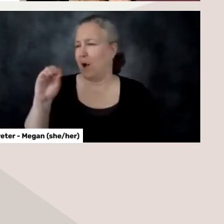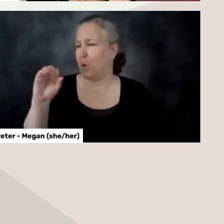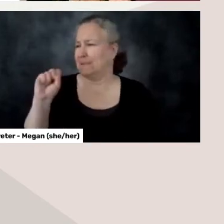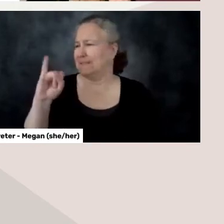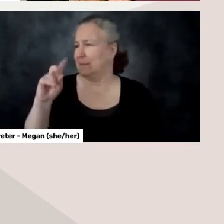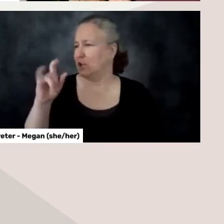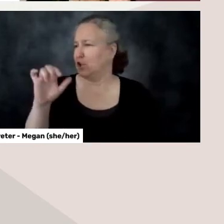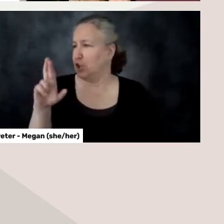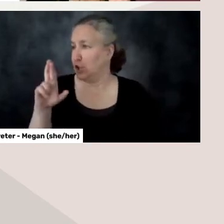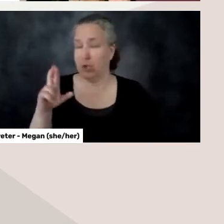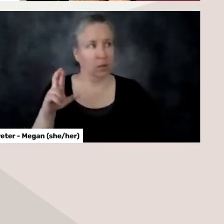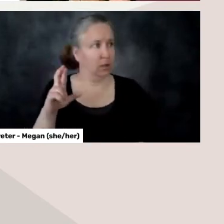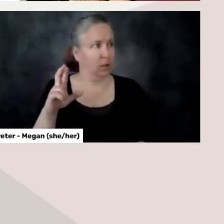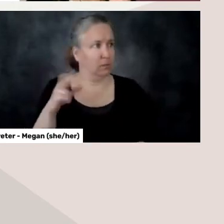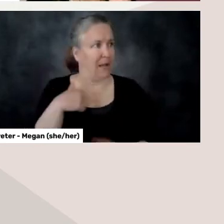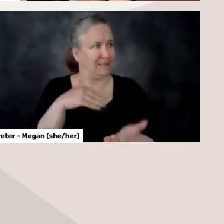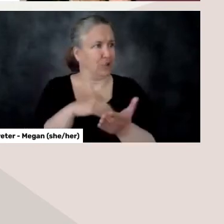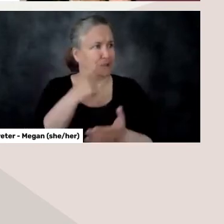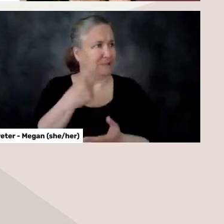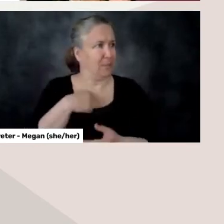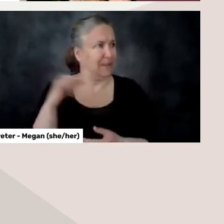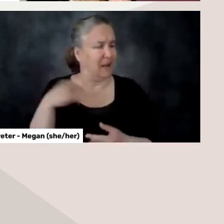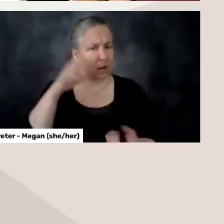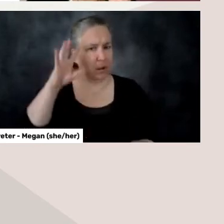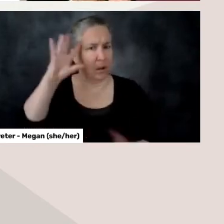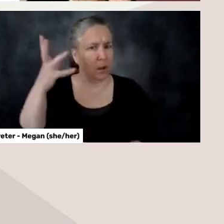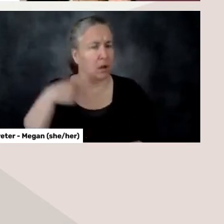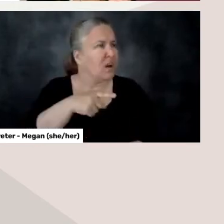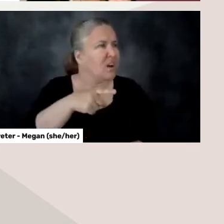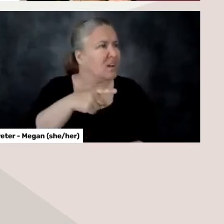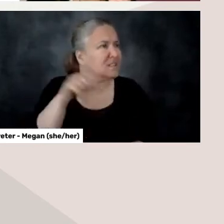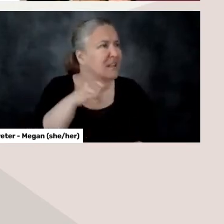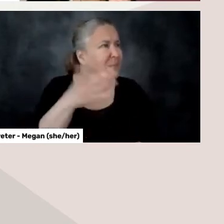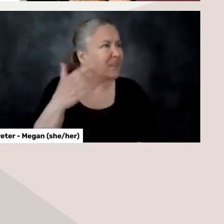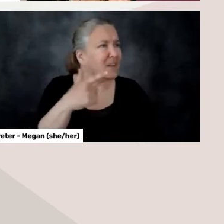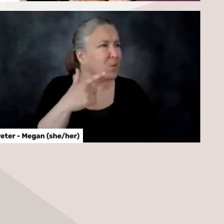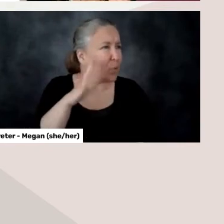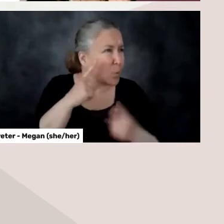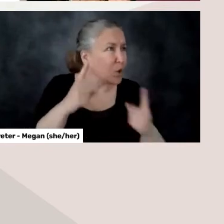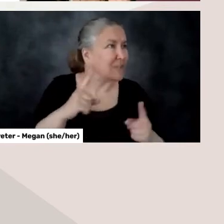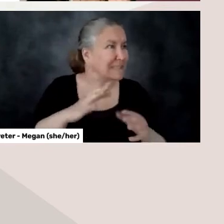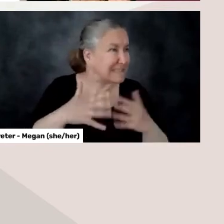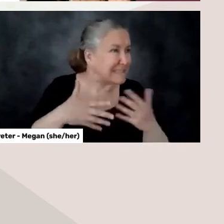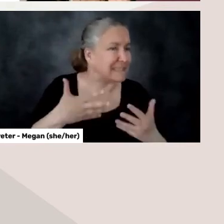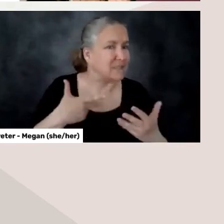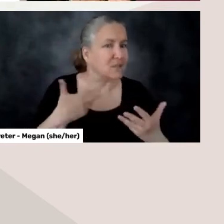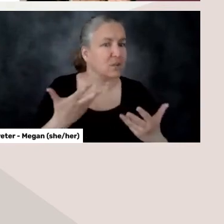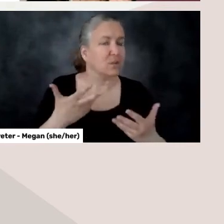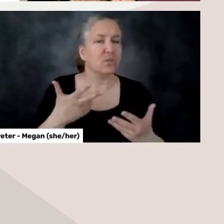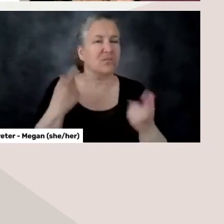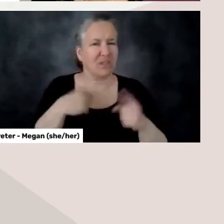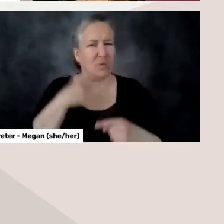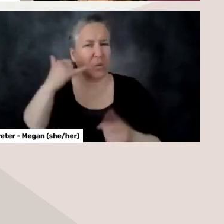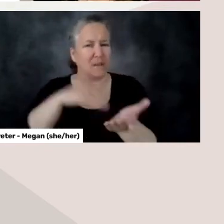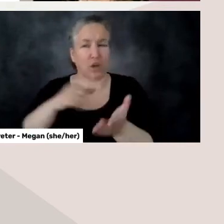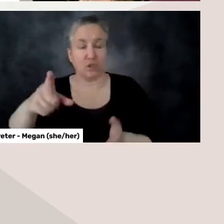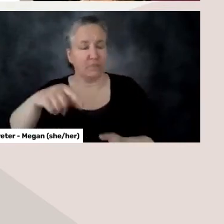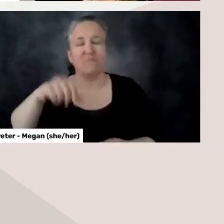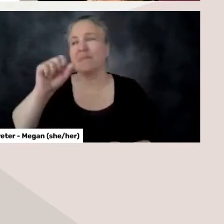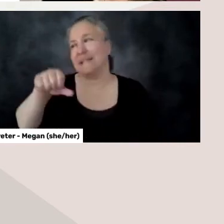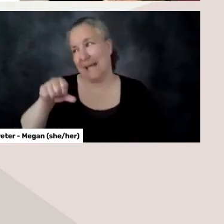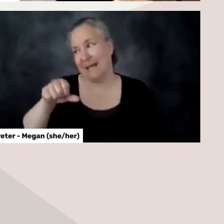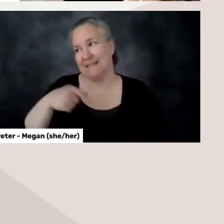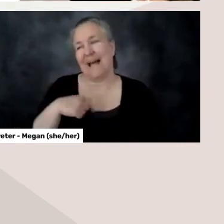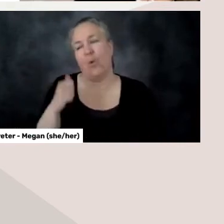me that, so I freaked out. And because I'm like, is this the same thing? Is it going to work? And, called my doctor. She was like, yes, Sheila, I